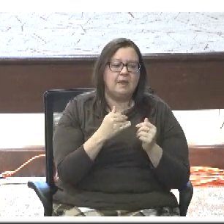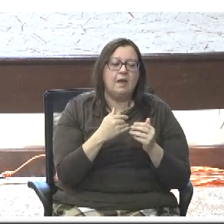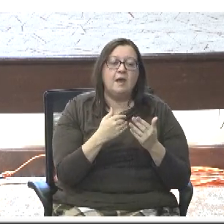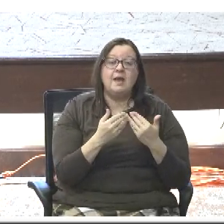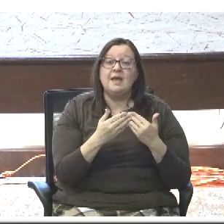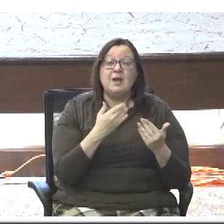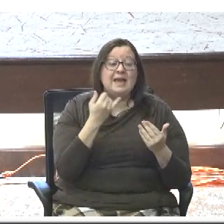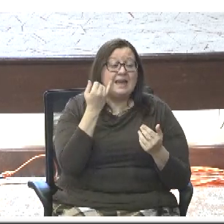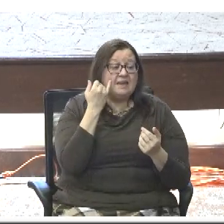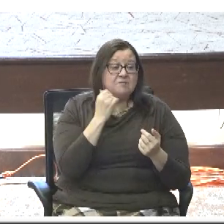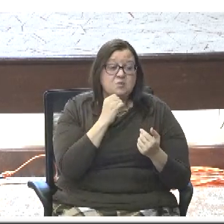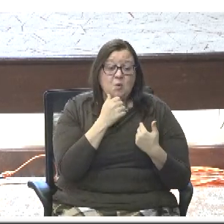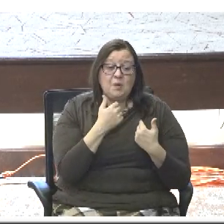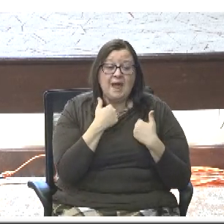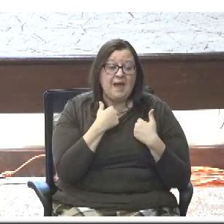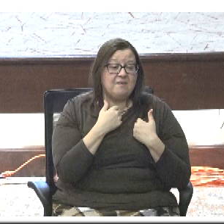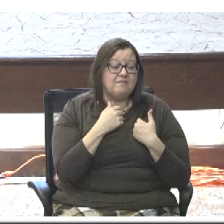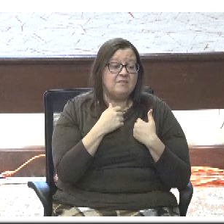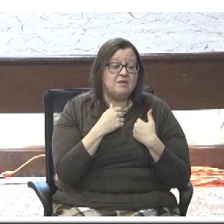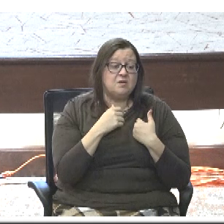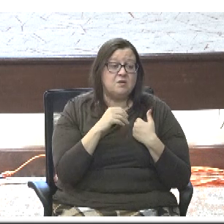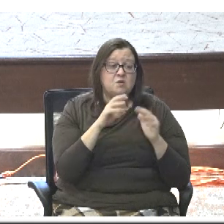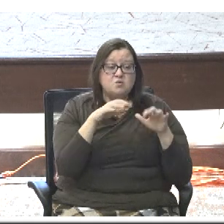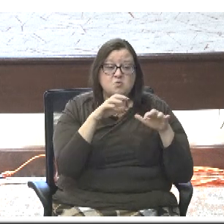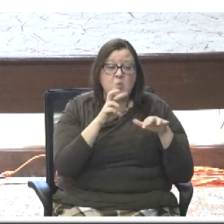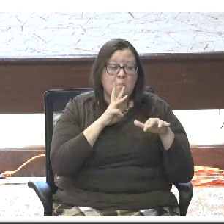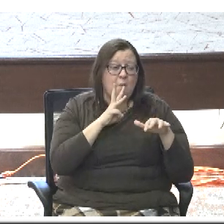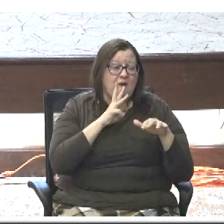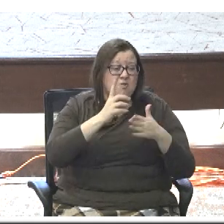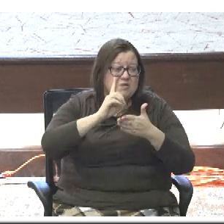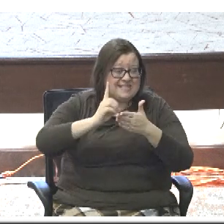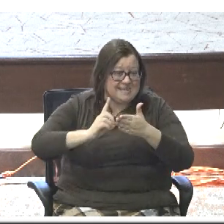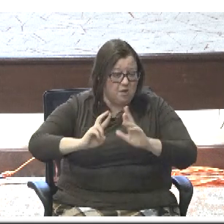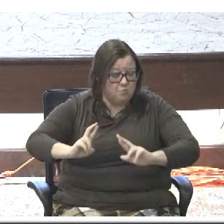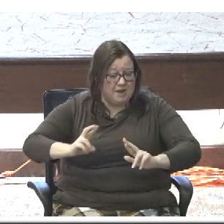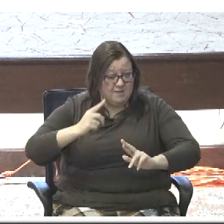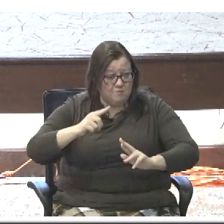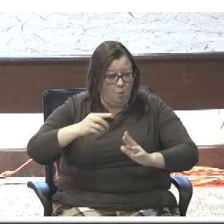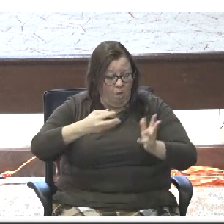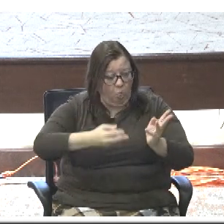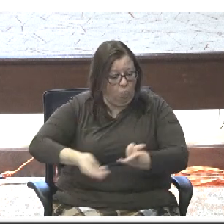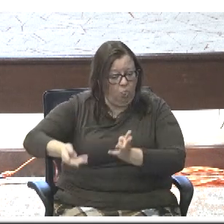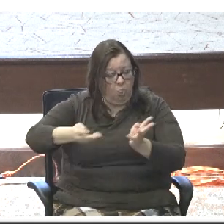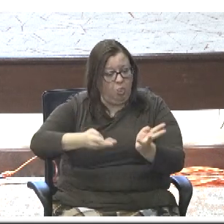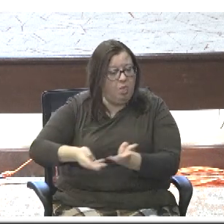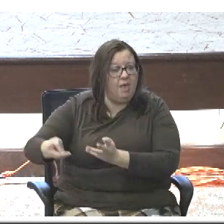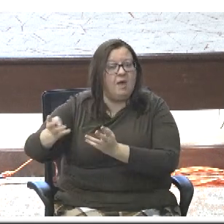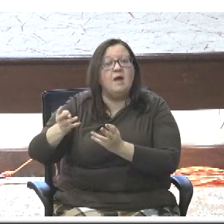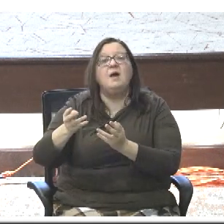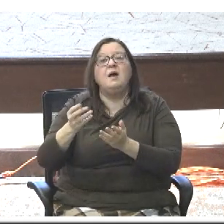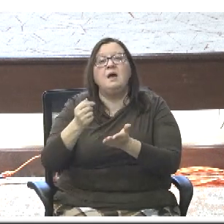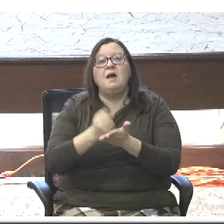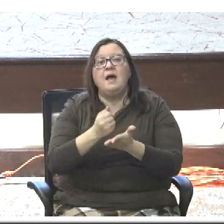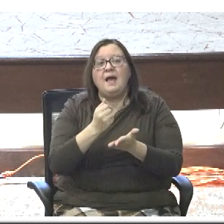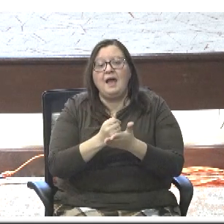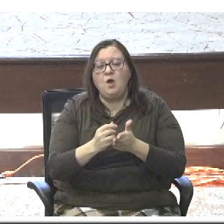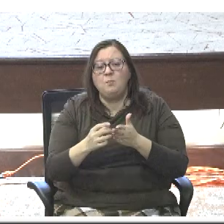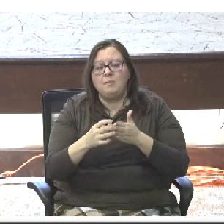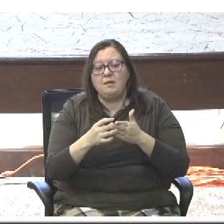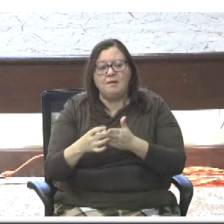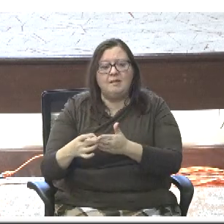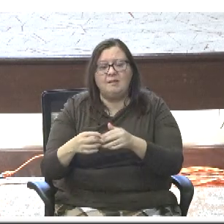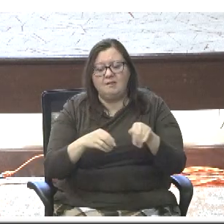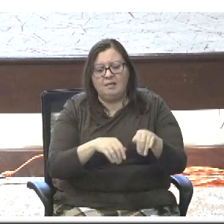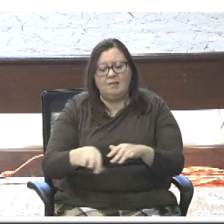if you don't have stormwater design criteria that requires and provides guidelines for stormwater